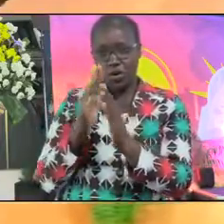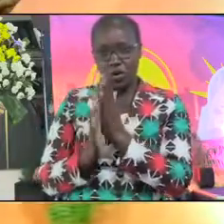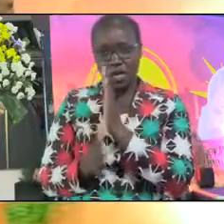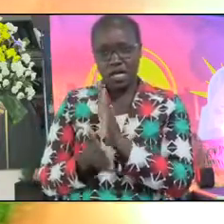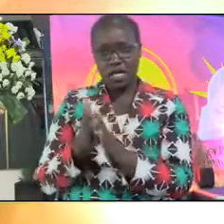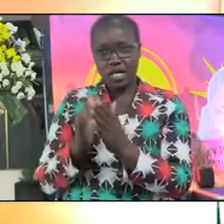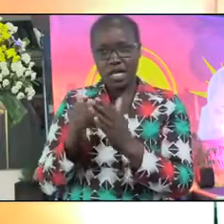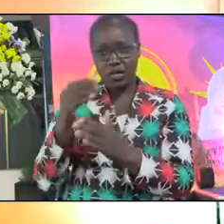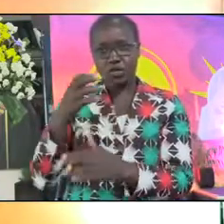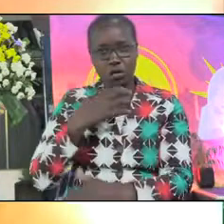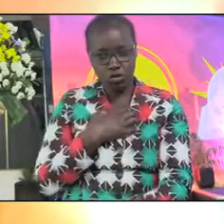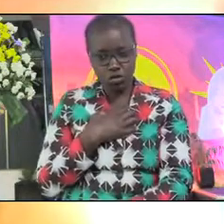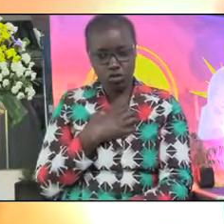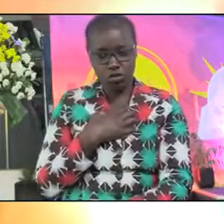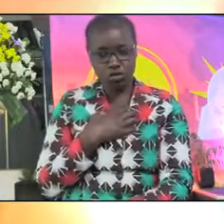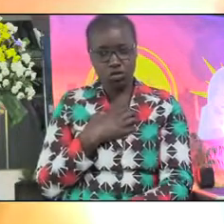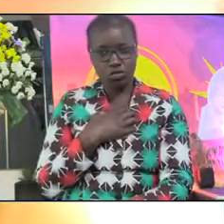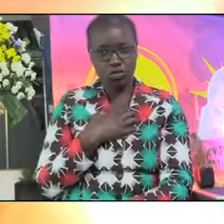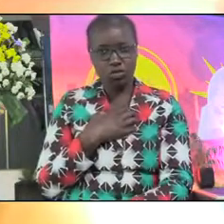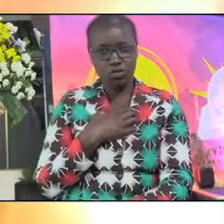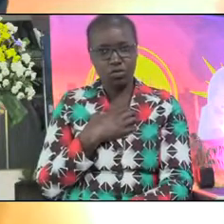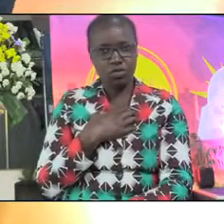without permission.